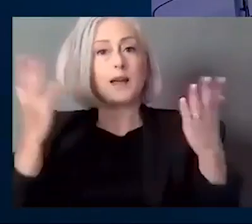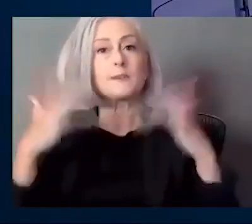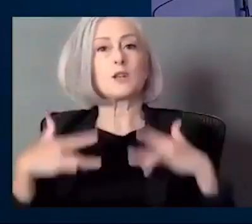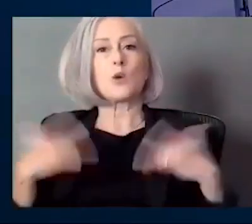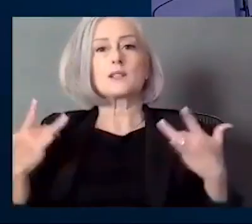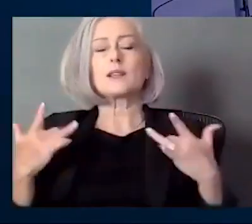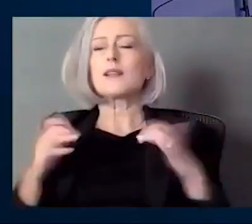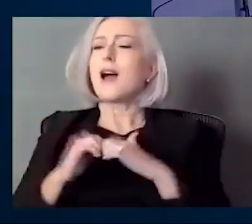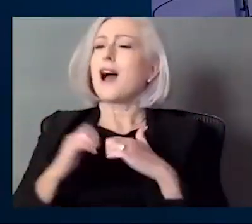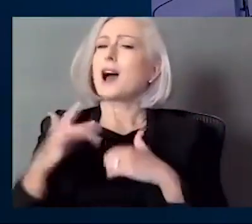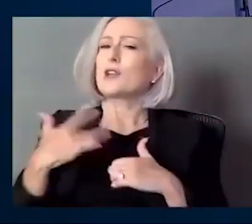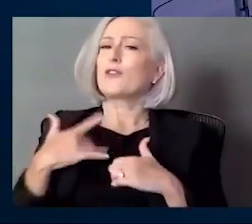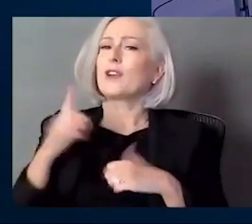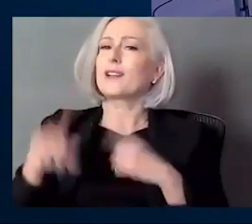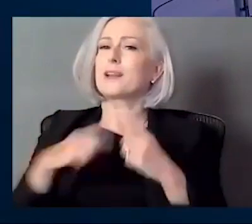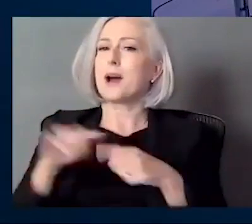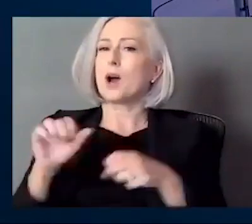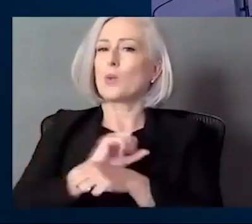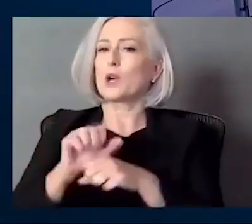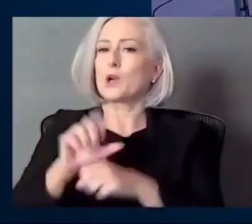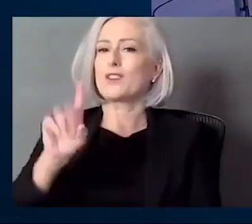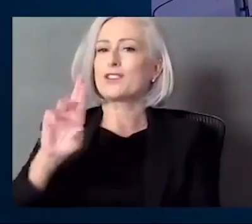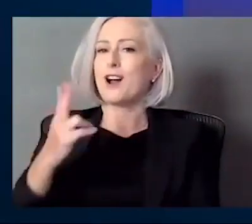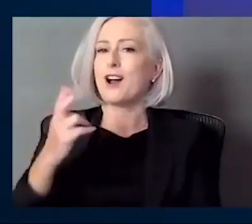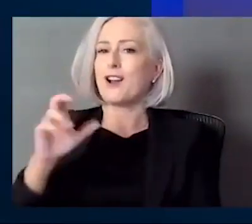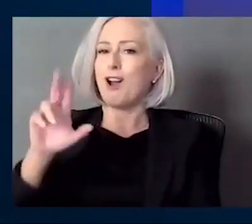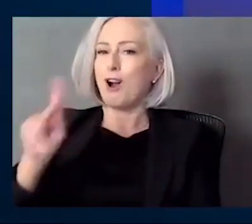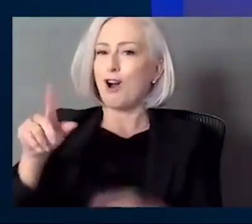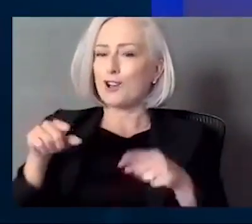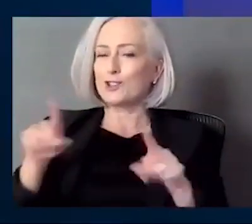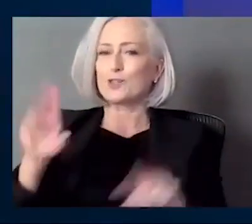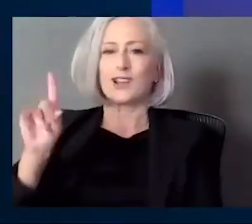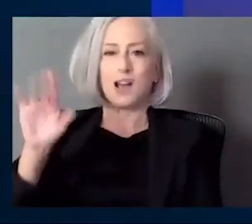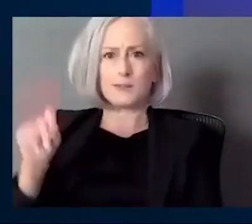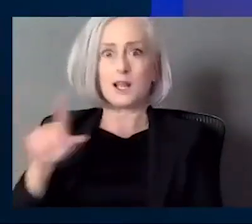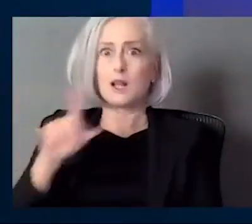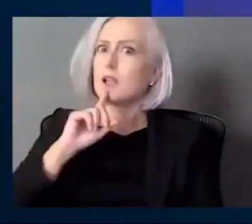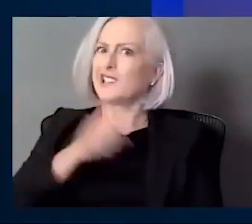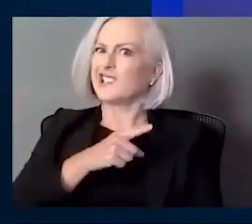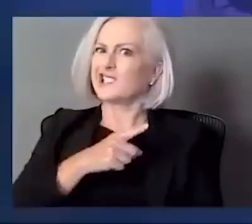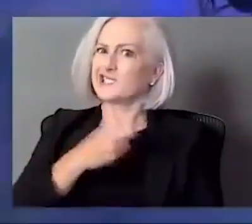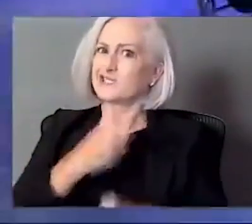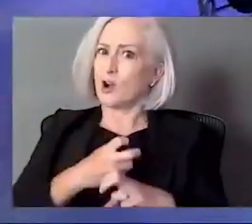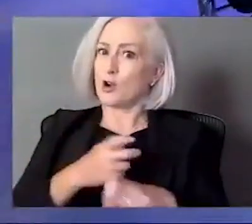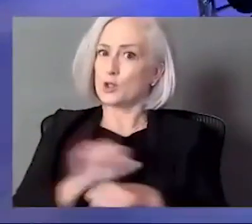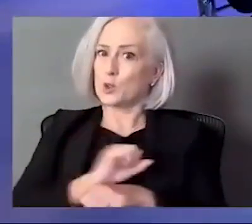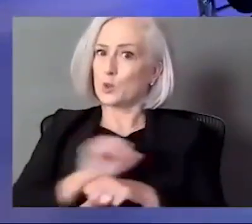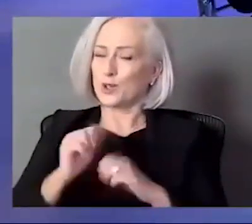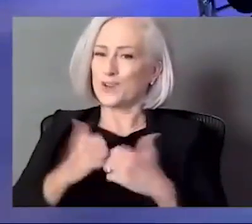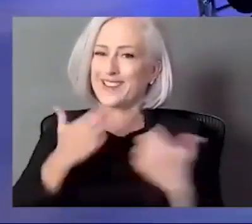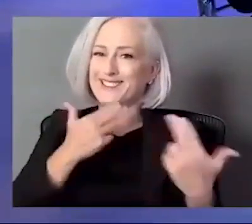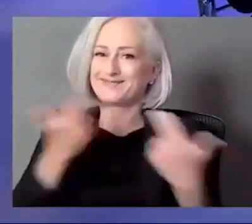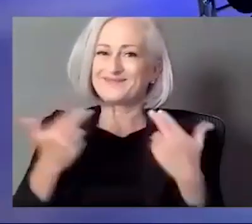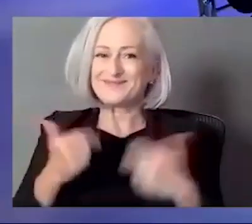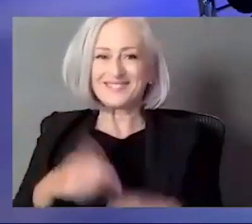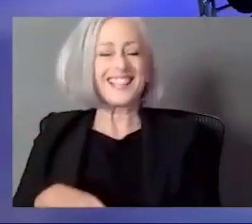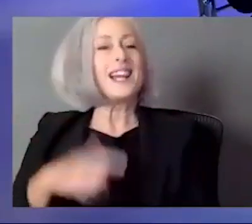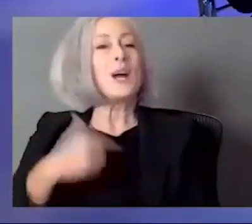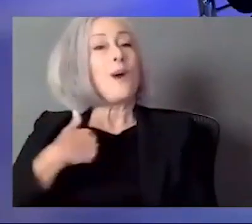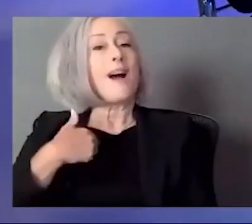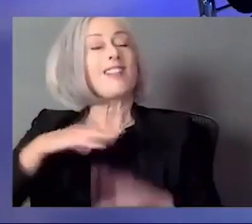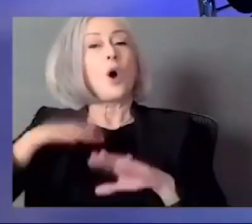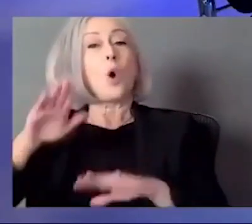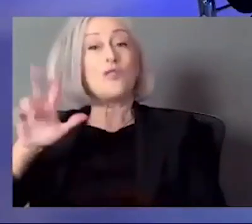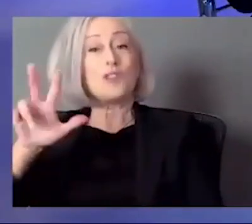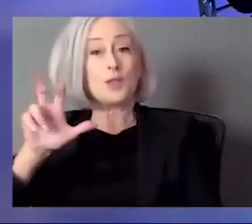the update? Because let me tell you, he's tough to work with. Well, I was gonna say- you got to really work to contain the guy. You have broken Diva. him in over the over 350 shows. You've broken him in.